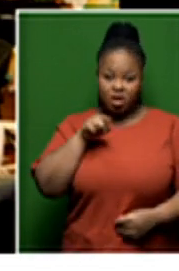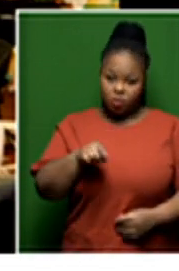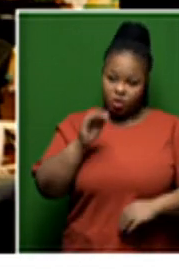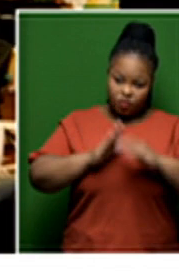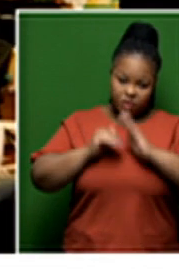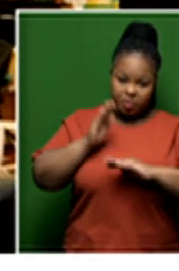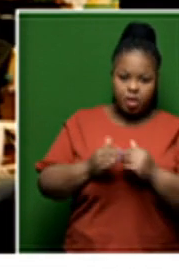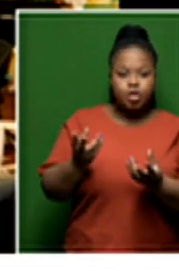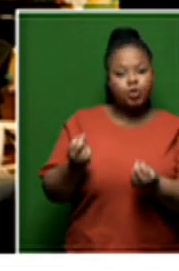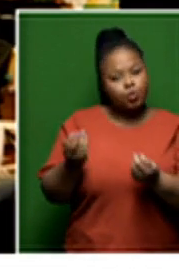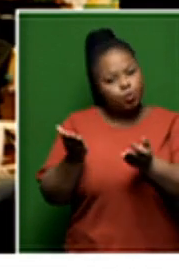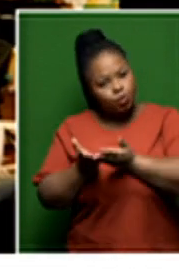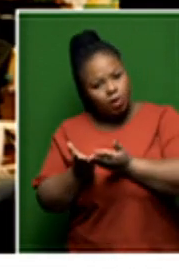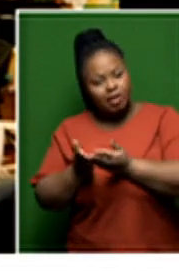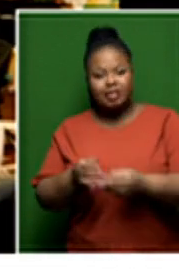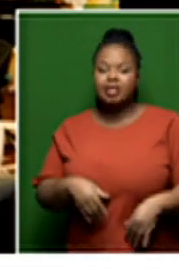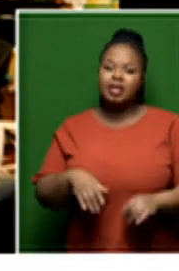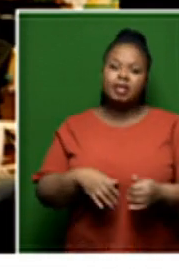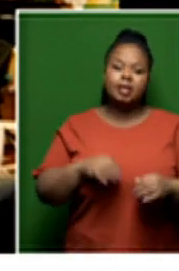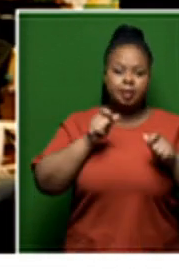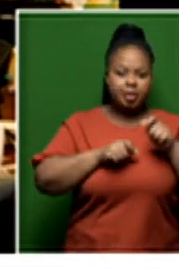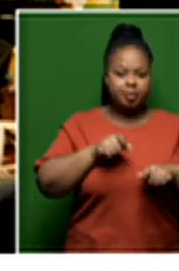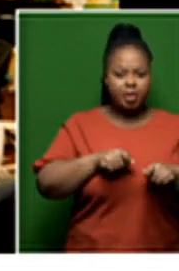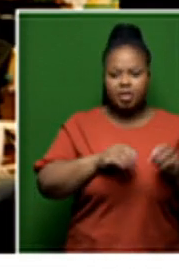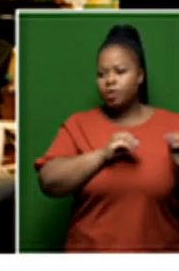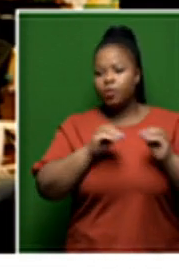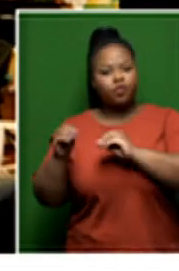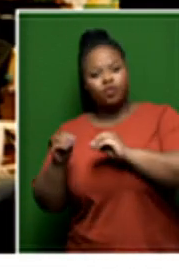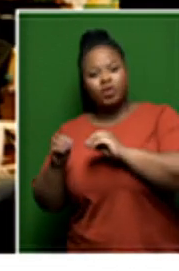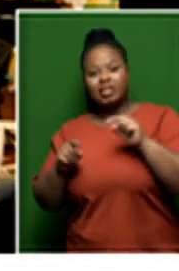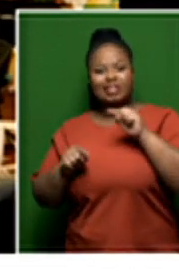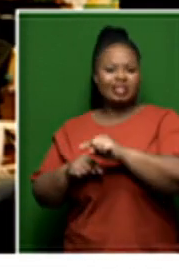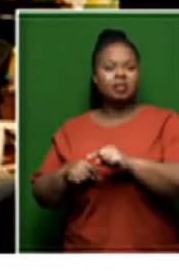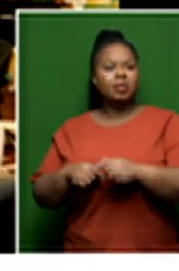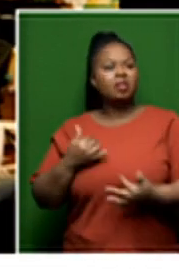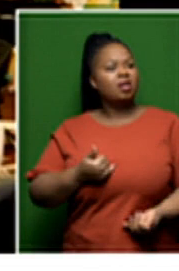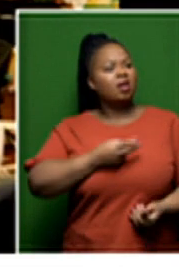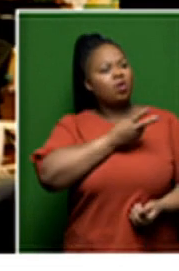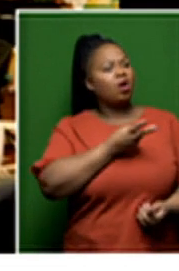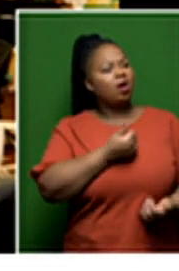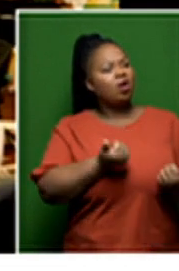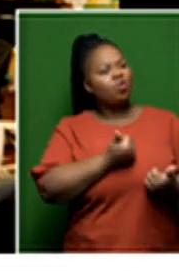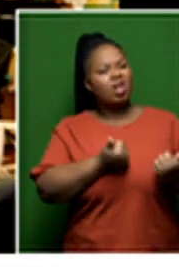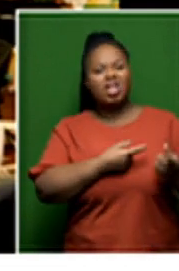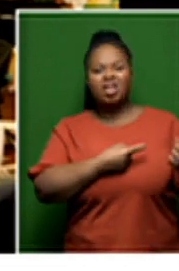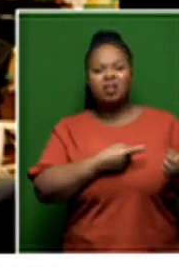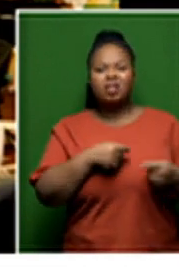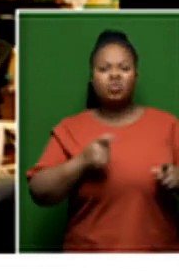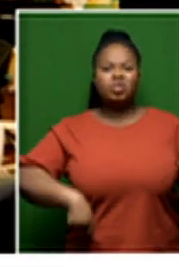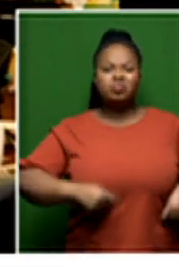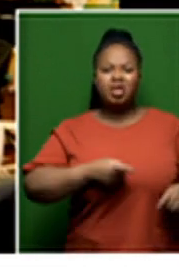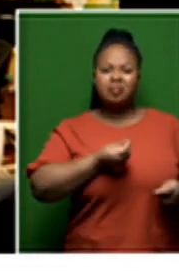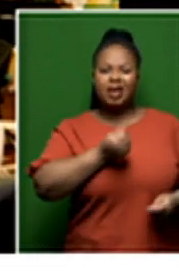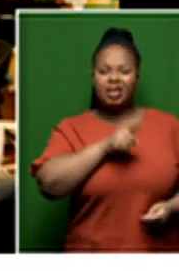building brand new schools, you find that people are moving away from those schools, and you've already spent money. That's why if you look in the Eastern Cape,